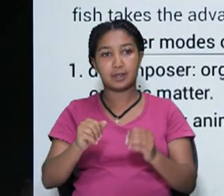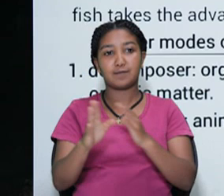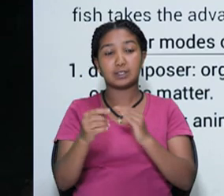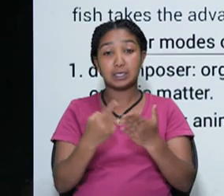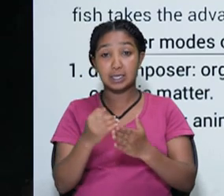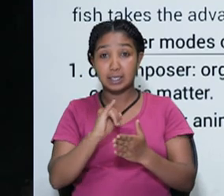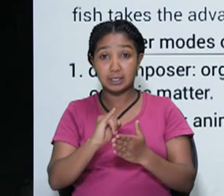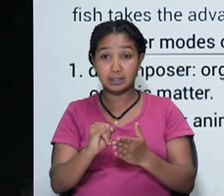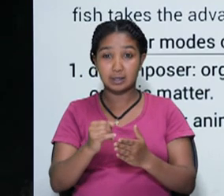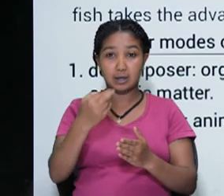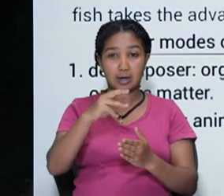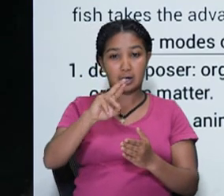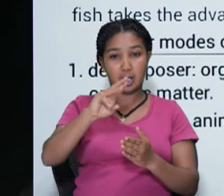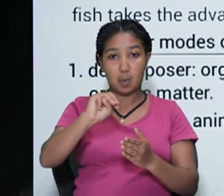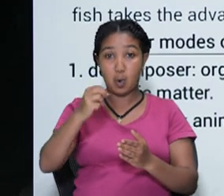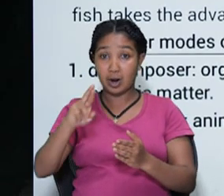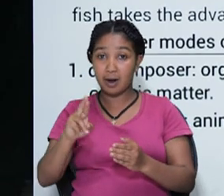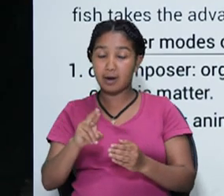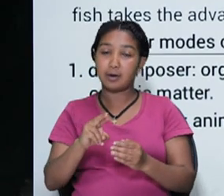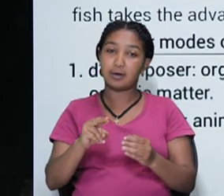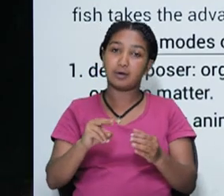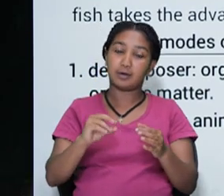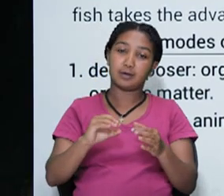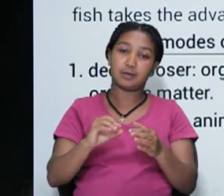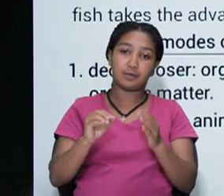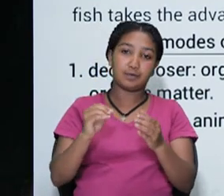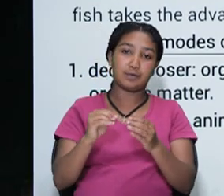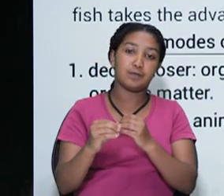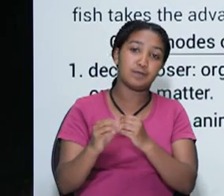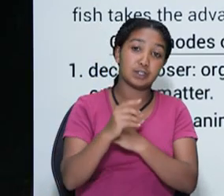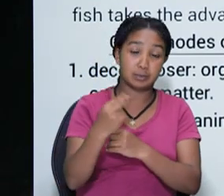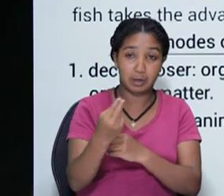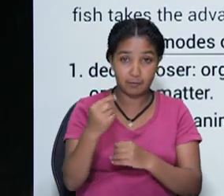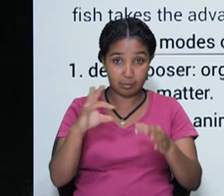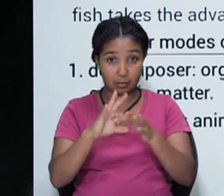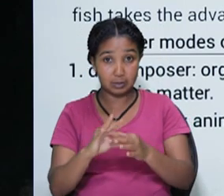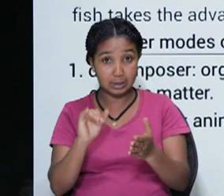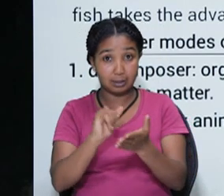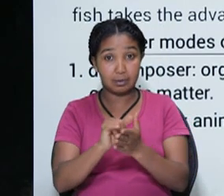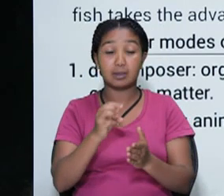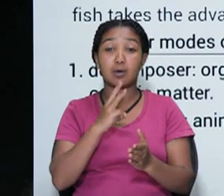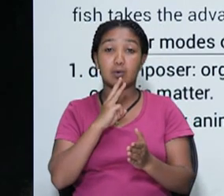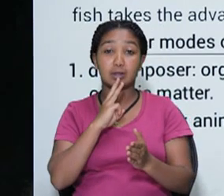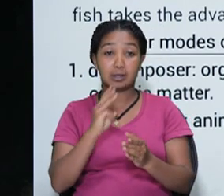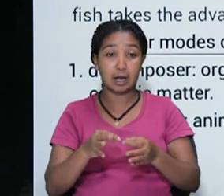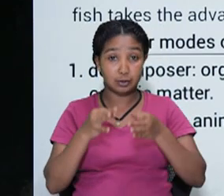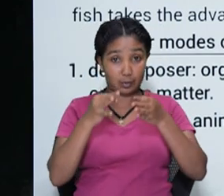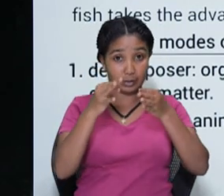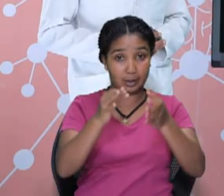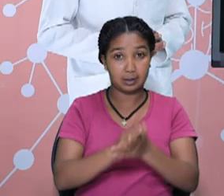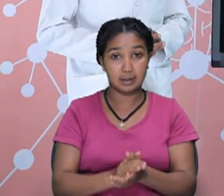So here is also remora fish is benefited from the association. That means in water while